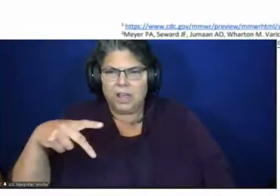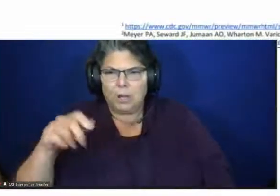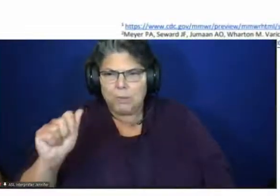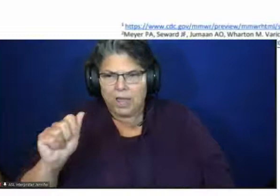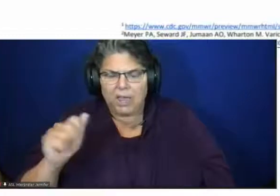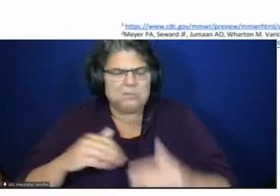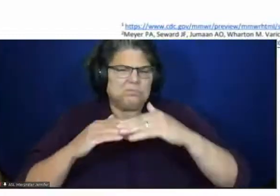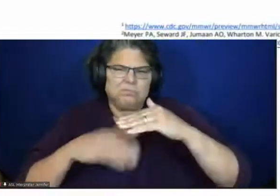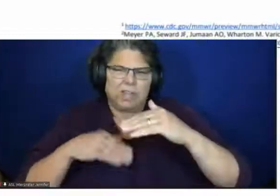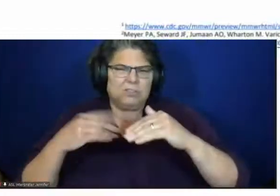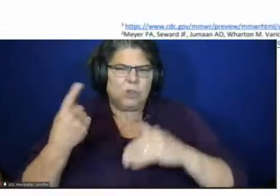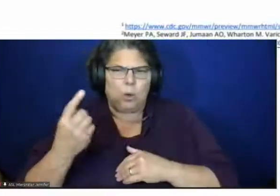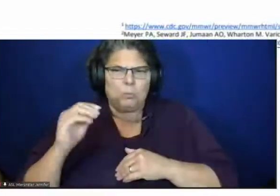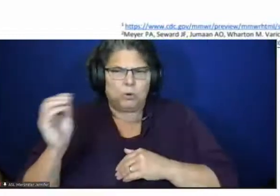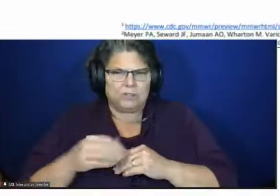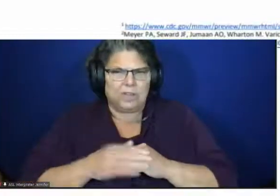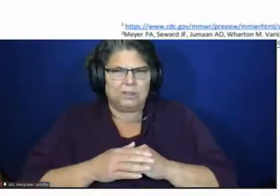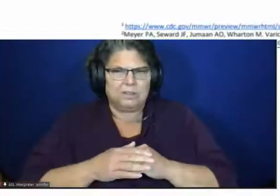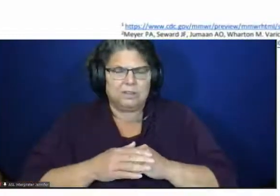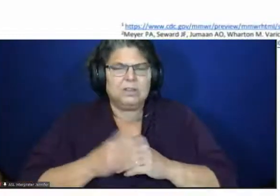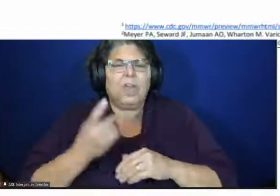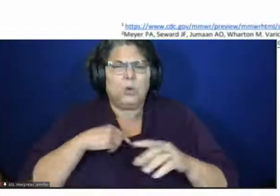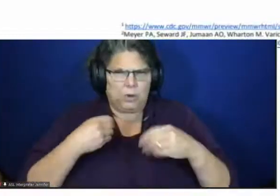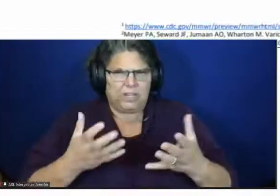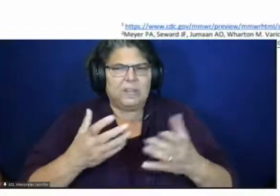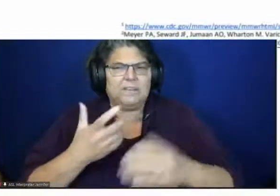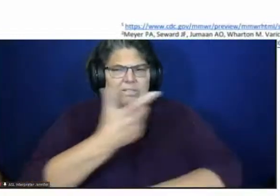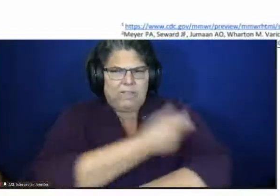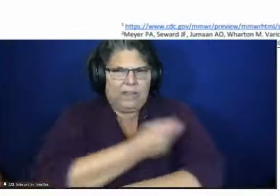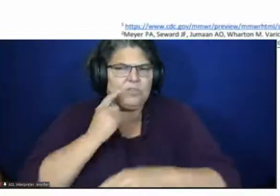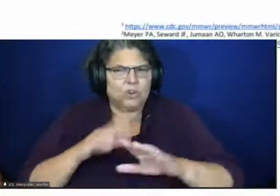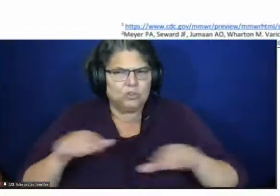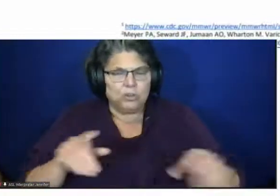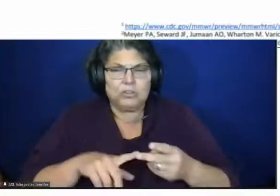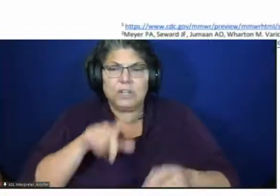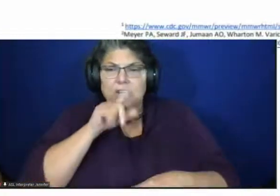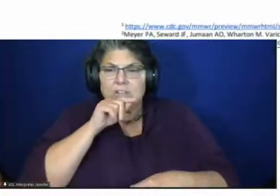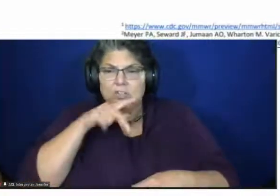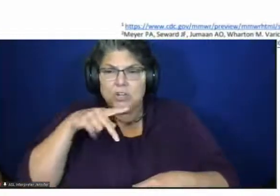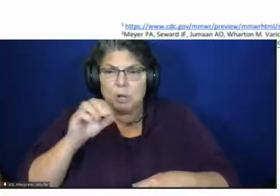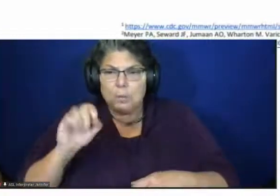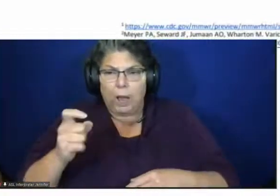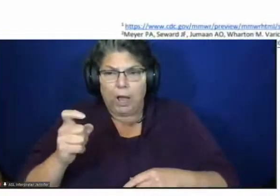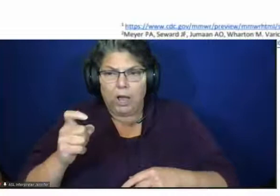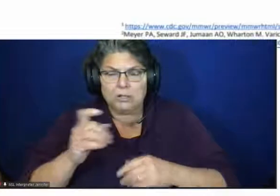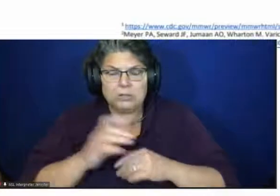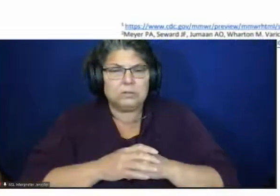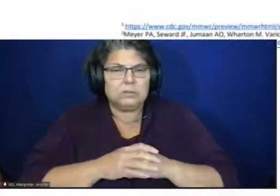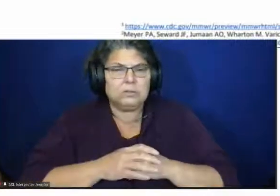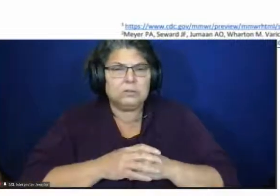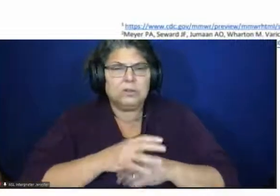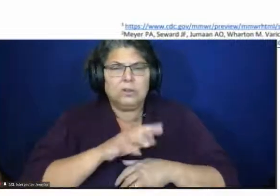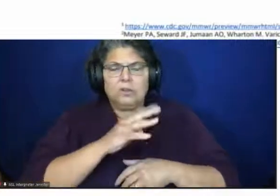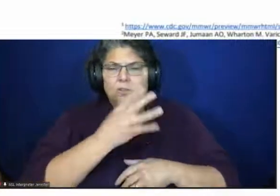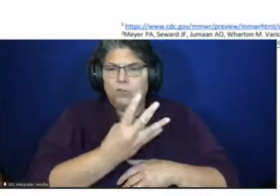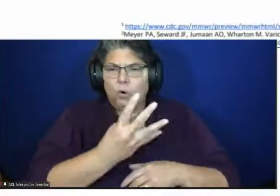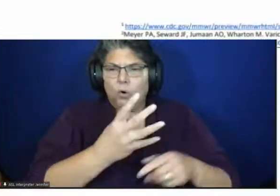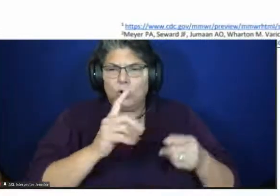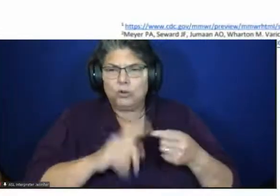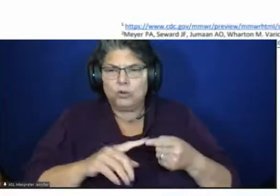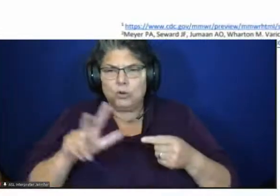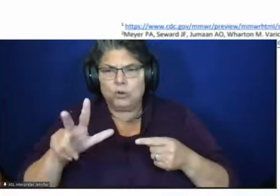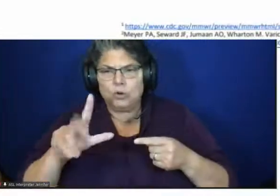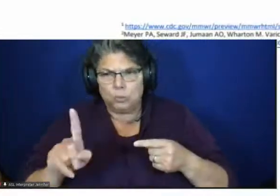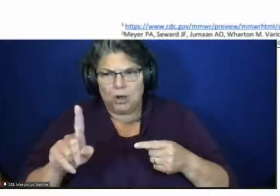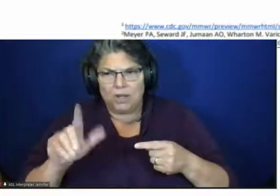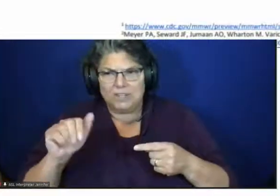than 1%, and we give vaccinations for children for that. Chickenpox, 4 to 31 cases